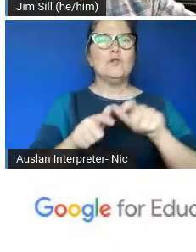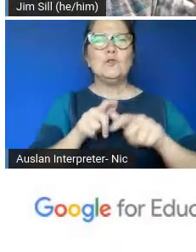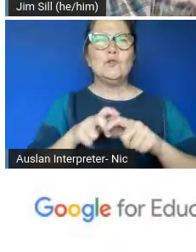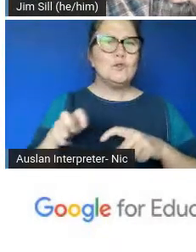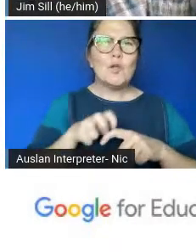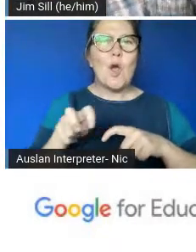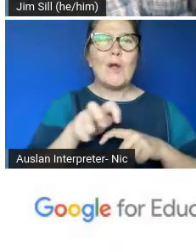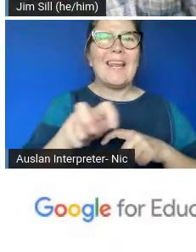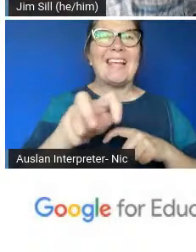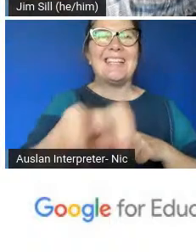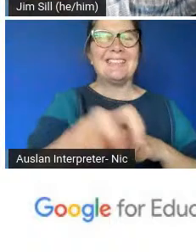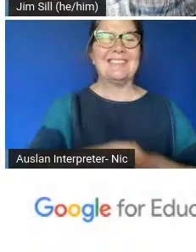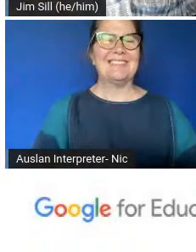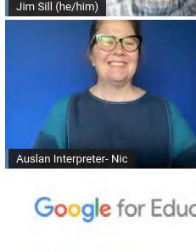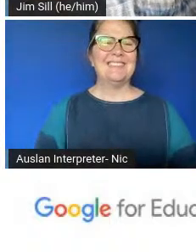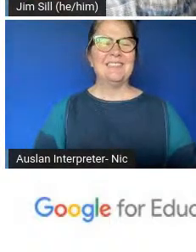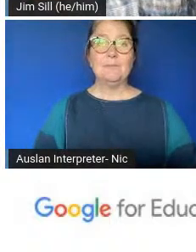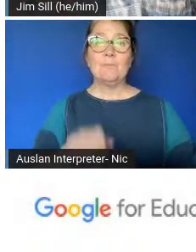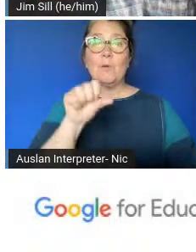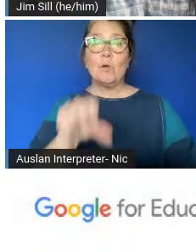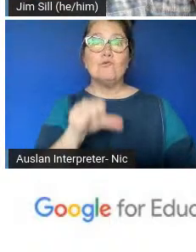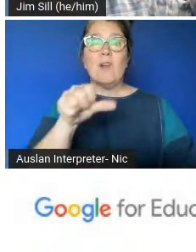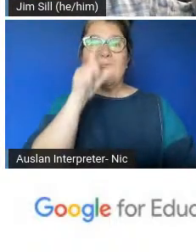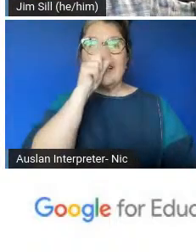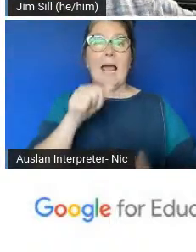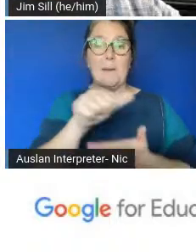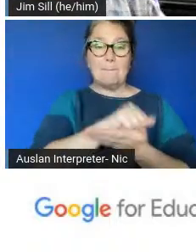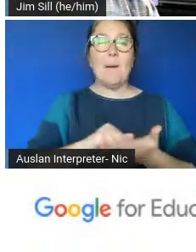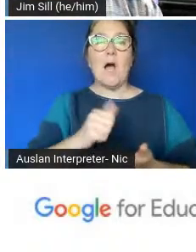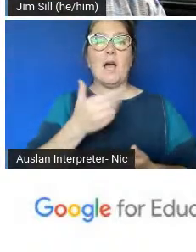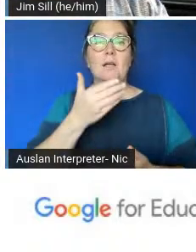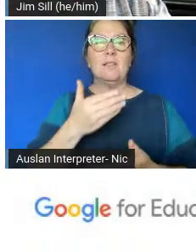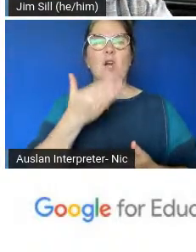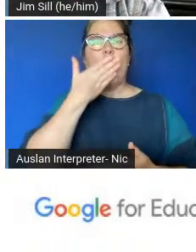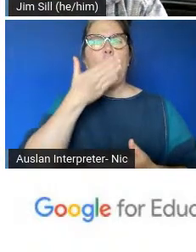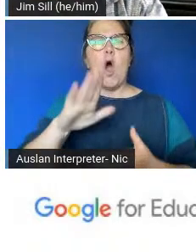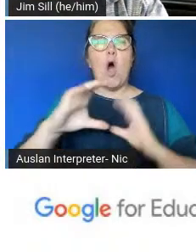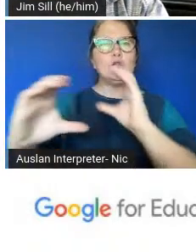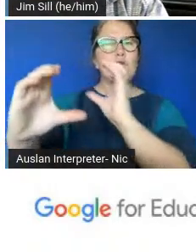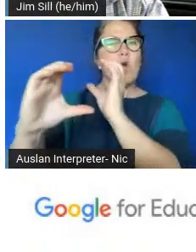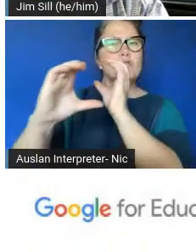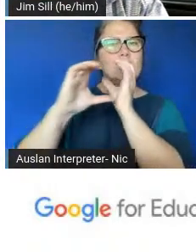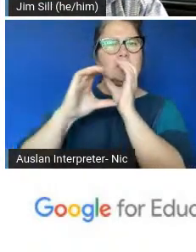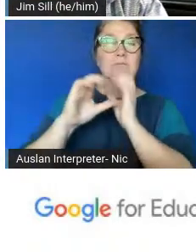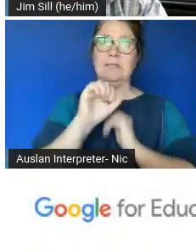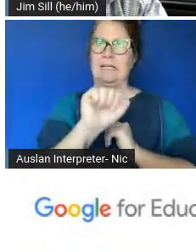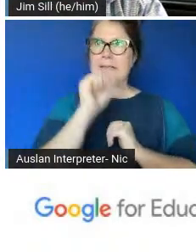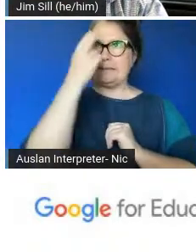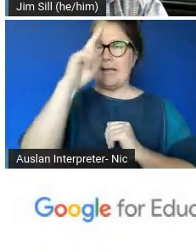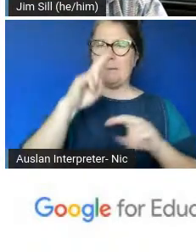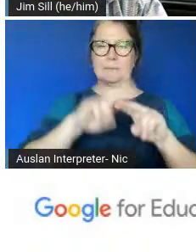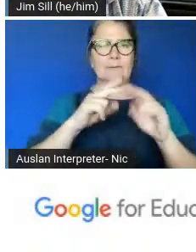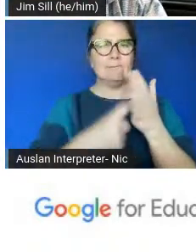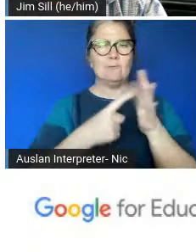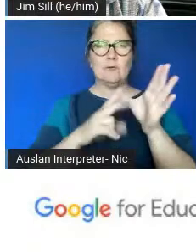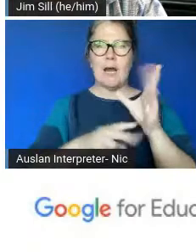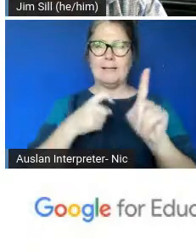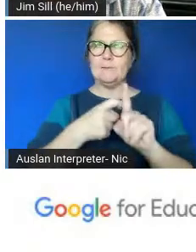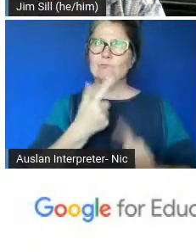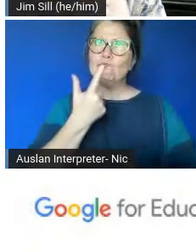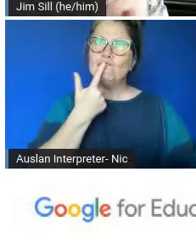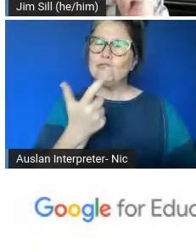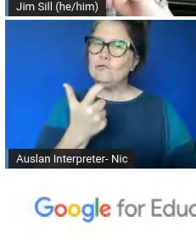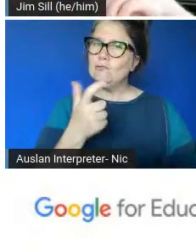There's a place to buy hot dogs right at the corner right there. This guy's name is Frank, and he's amazing. This is really great